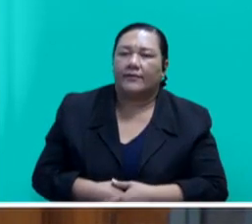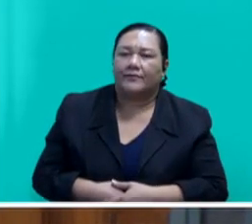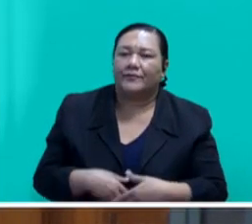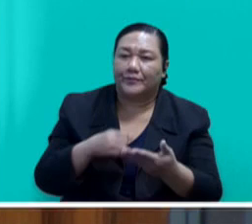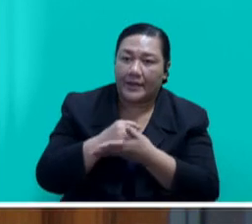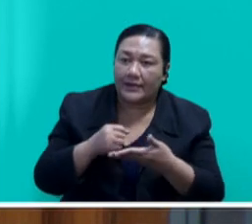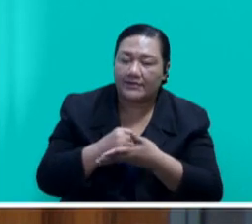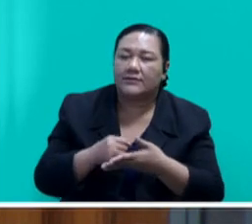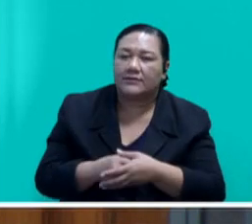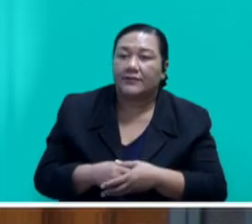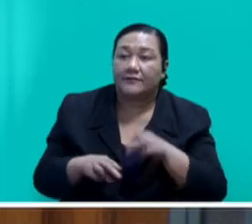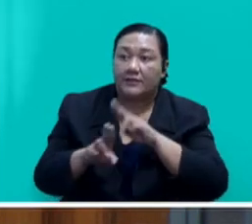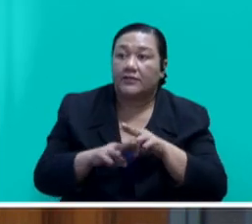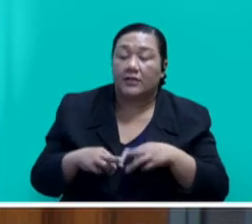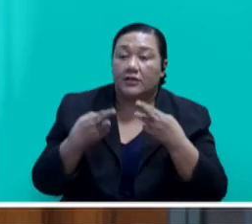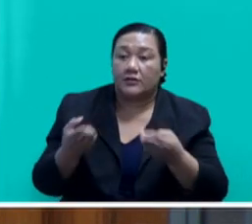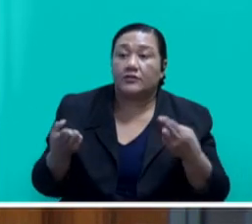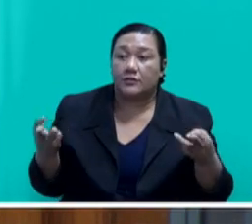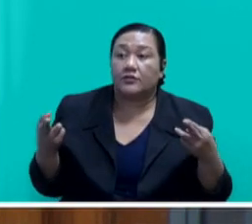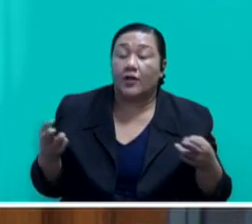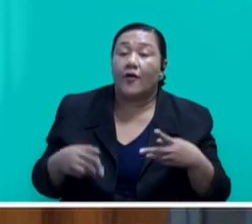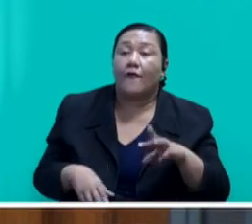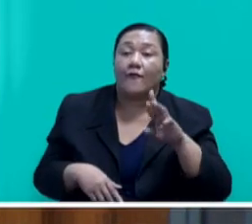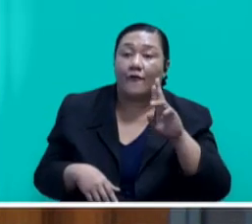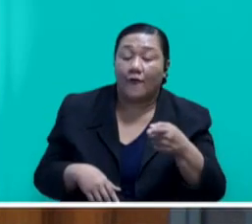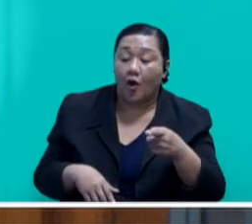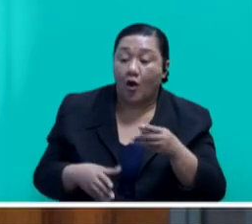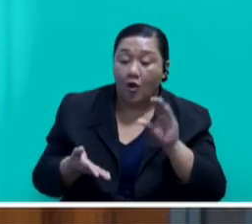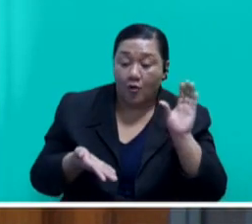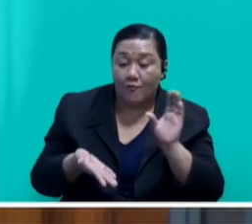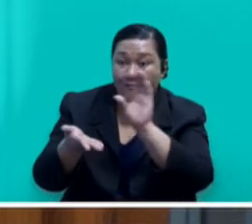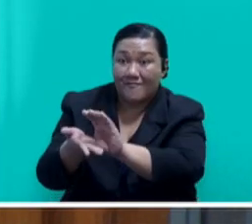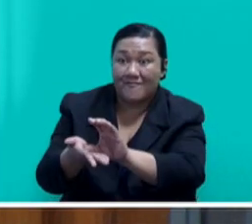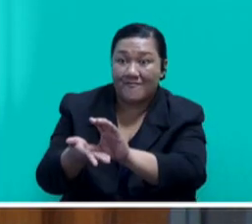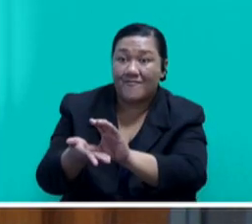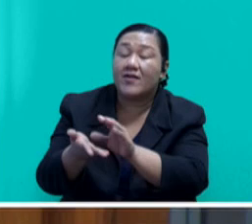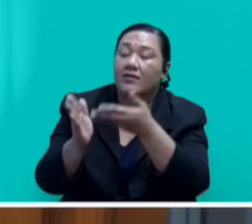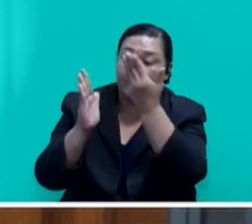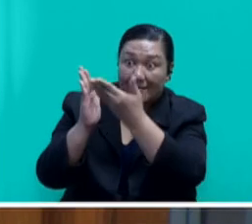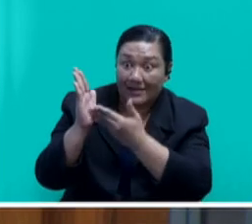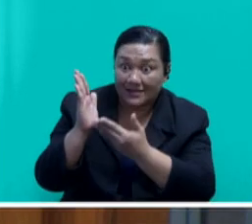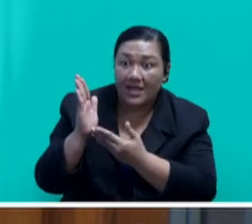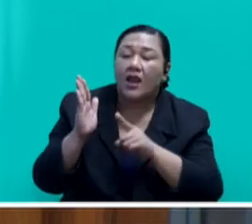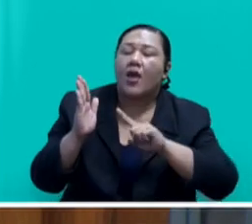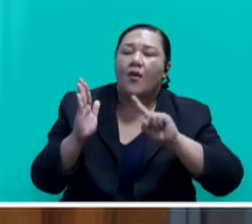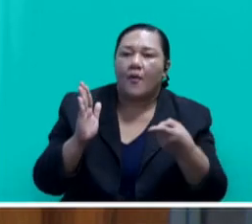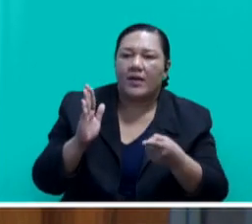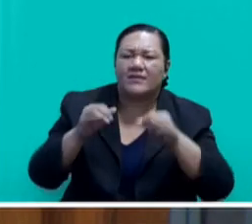Fiji resource rich in the injection of increasing budget in these areas is a blessing, bringing